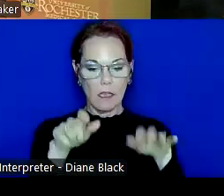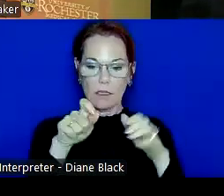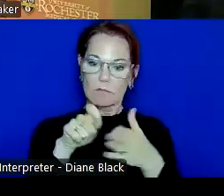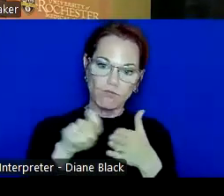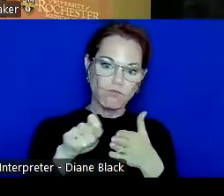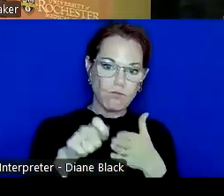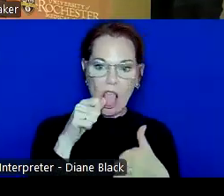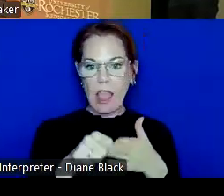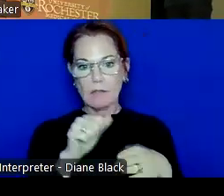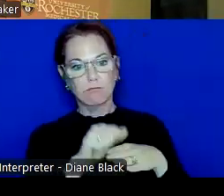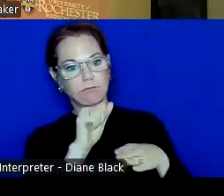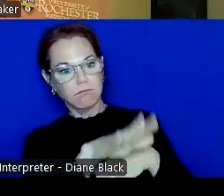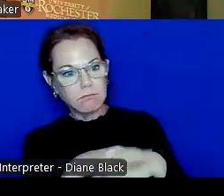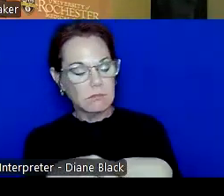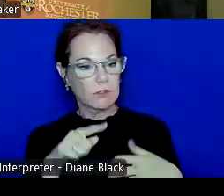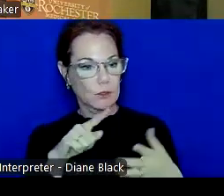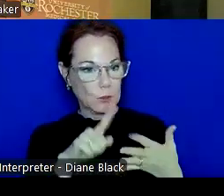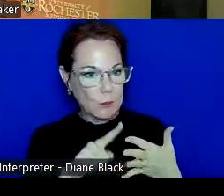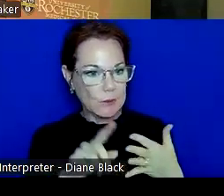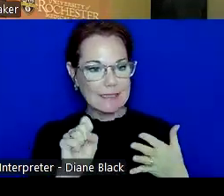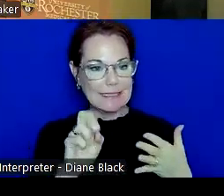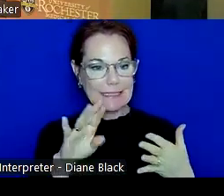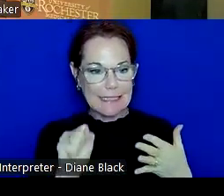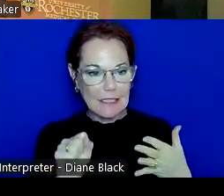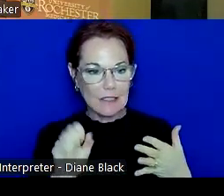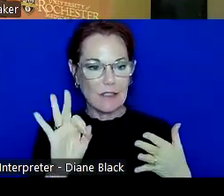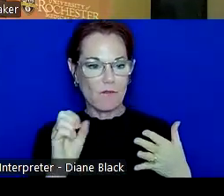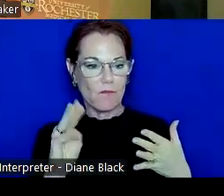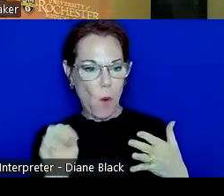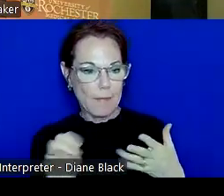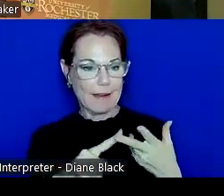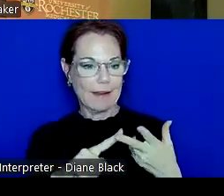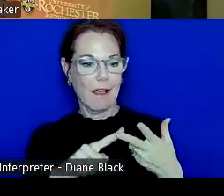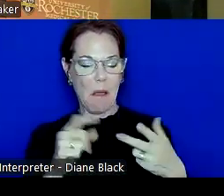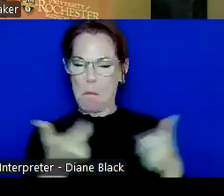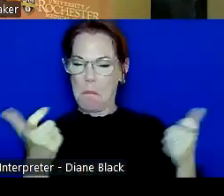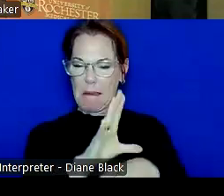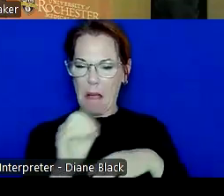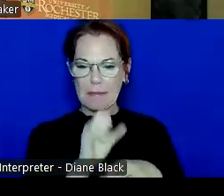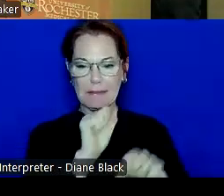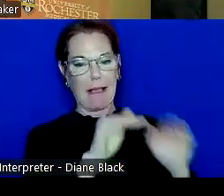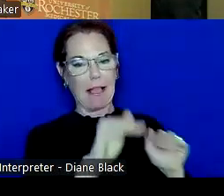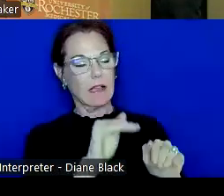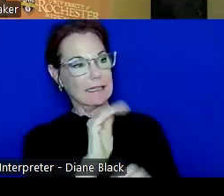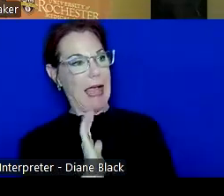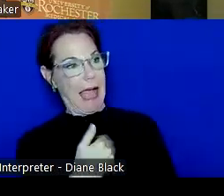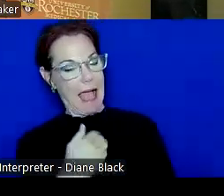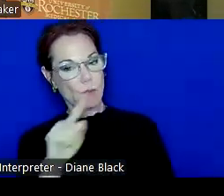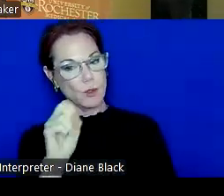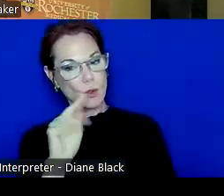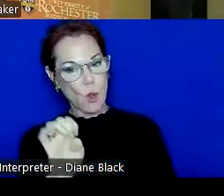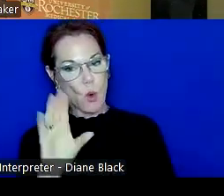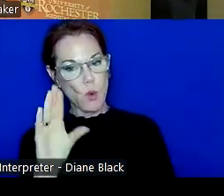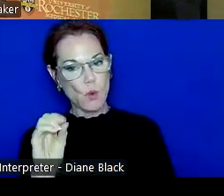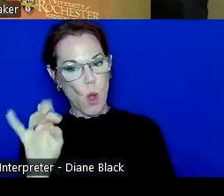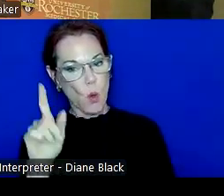Star Supermarkets, McCurdy's, Sibley's, the Chamber, all published ads about the need to change our suburban zoning codes. And